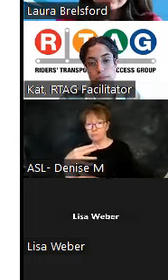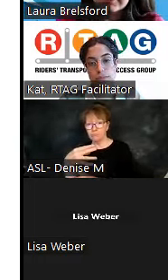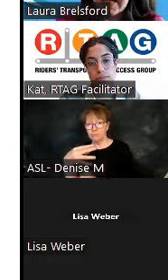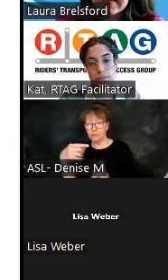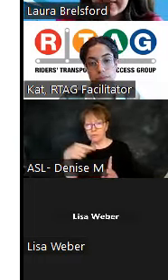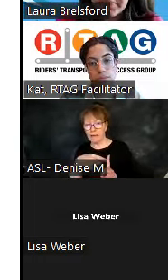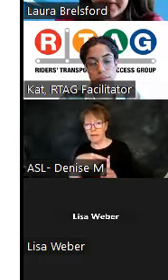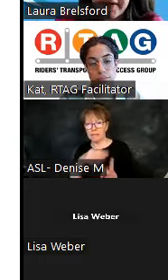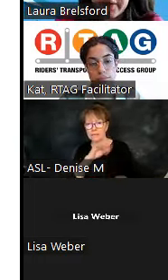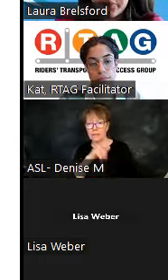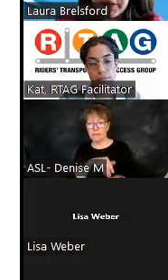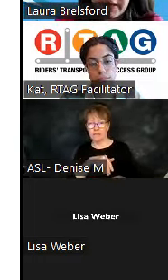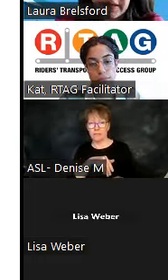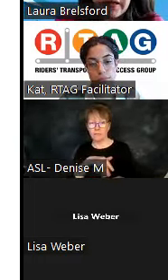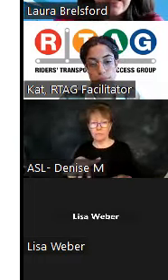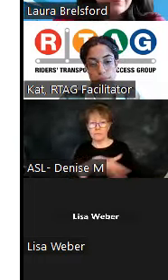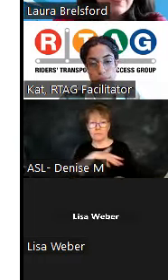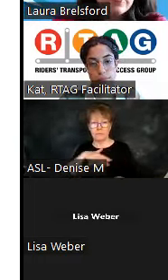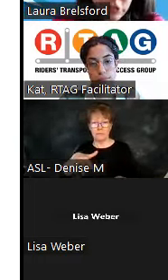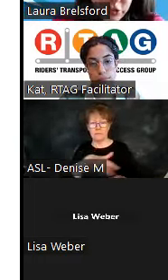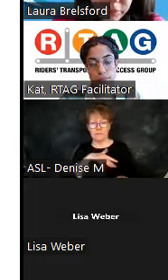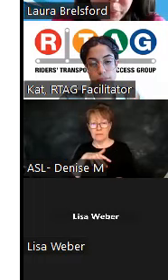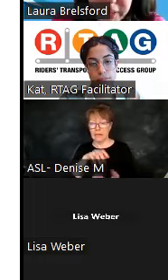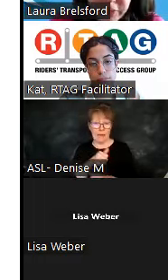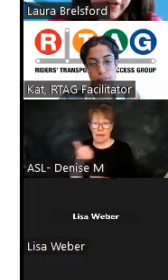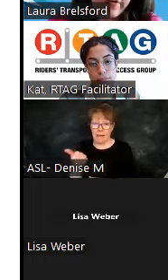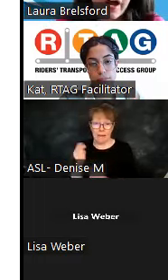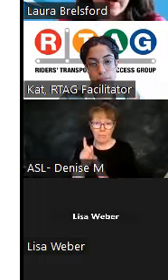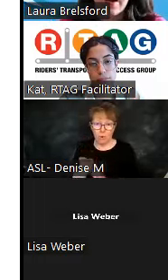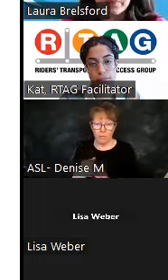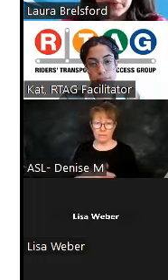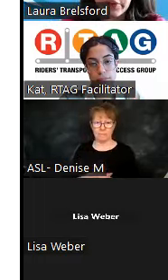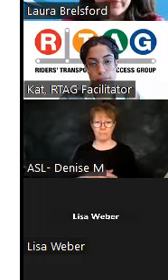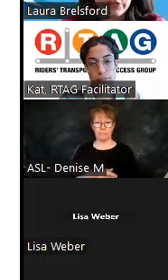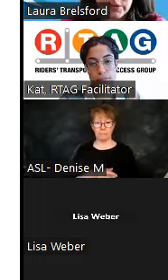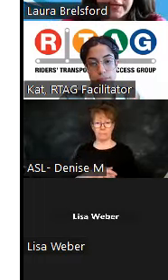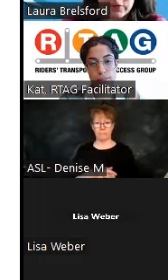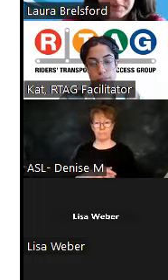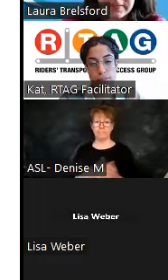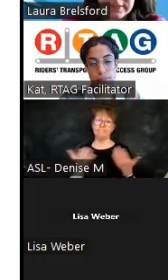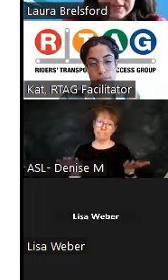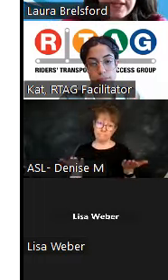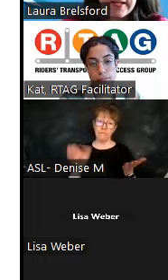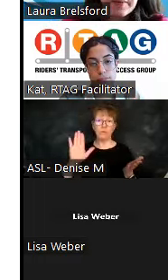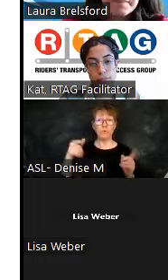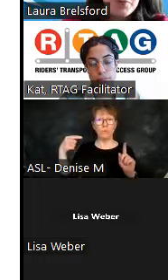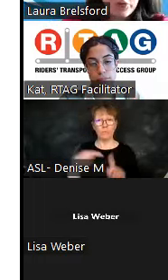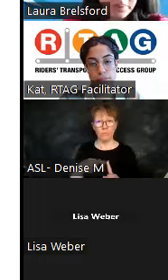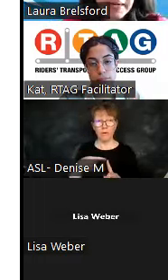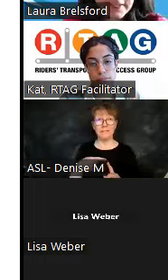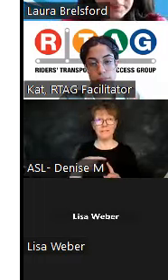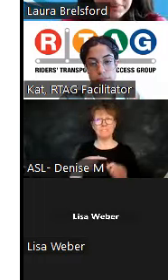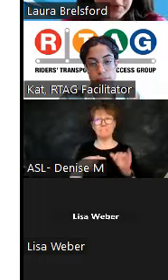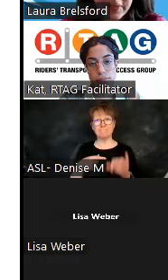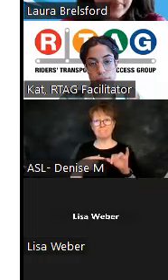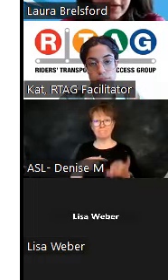this is not something that we, to your point, there are not audible or visual announcements